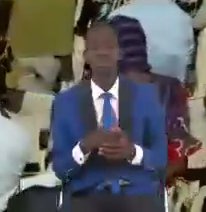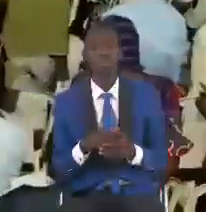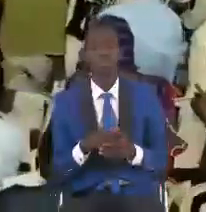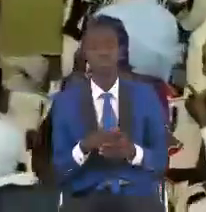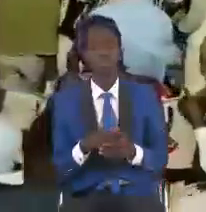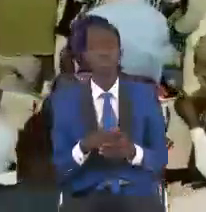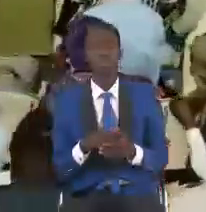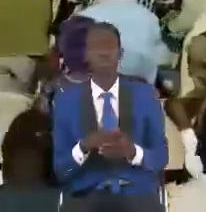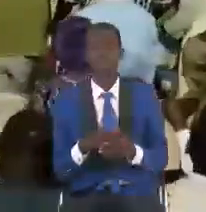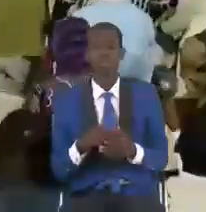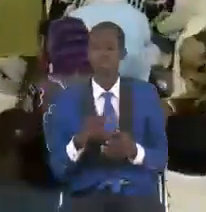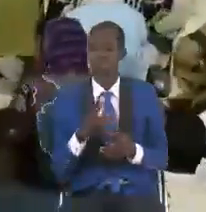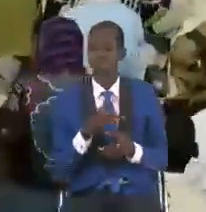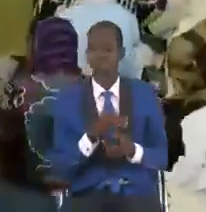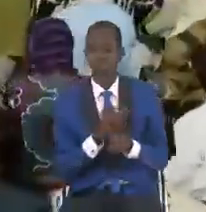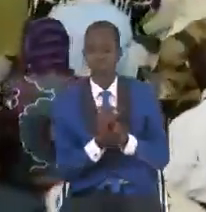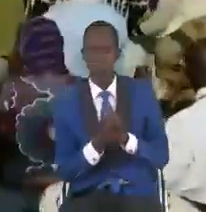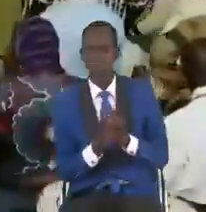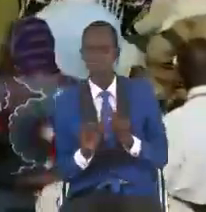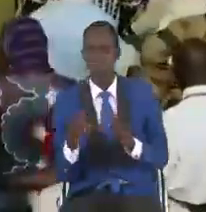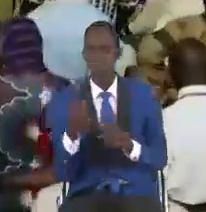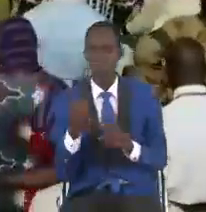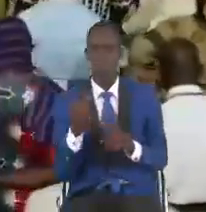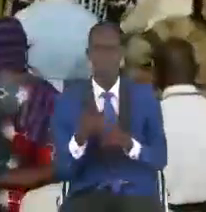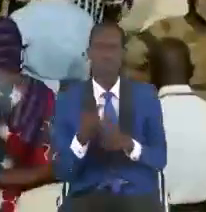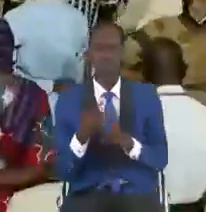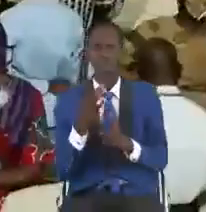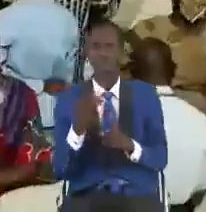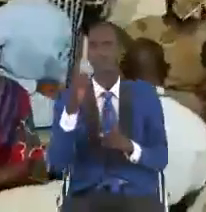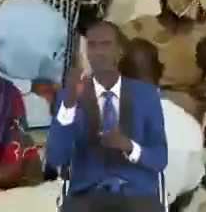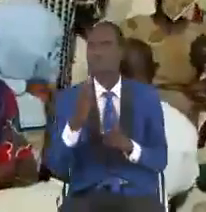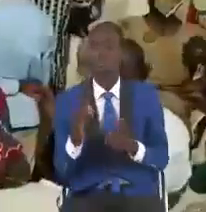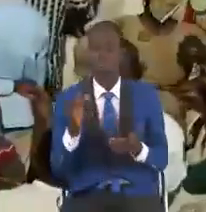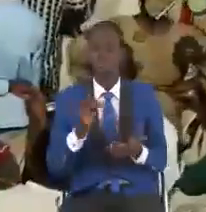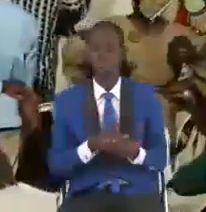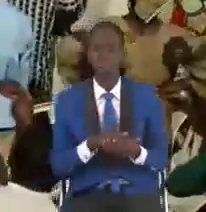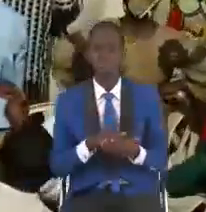No changing the word of God again.